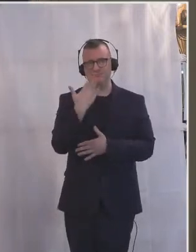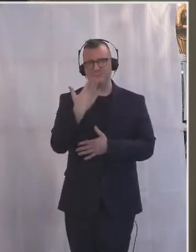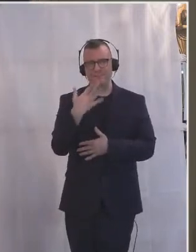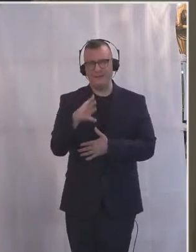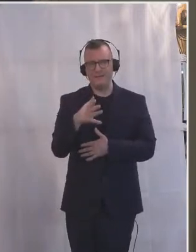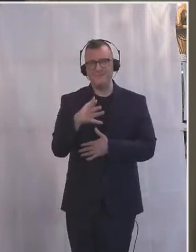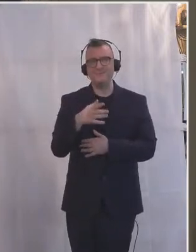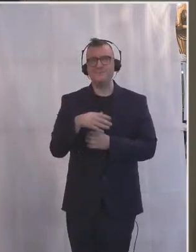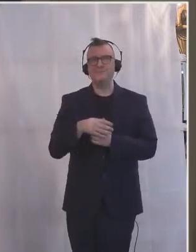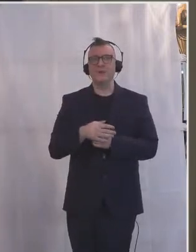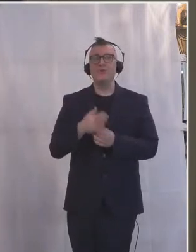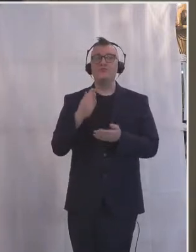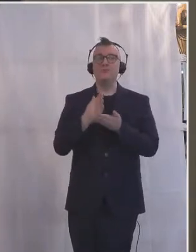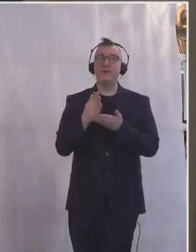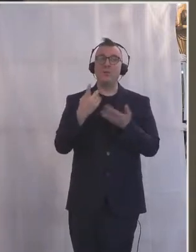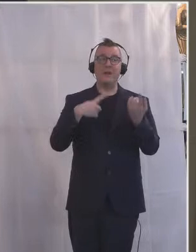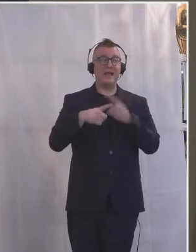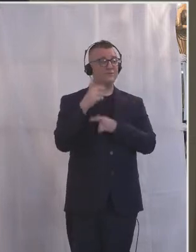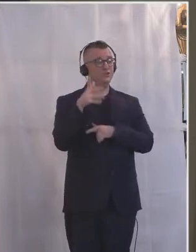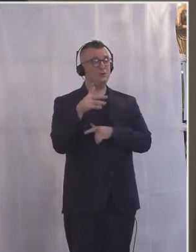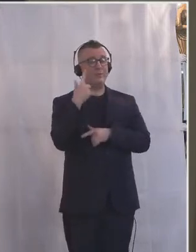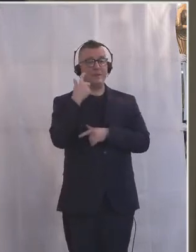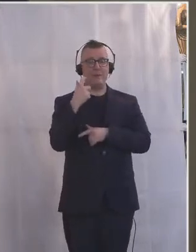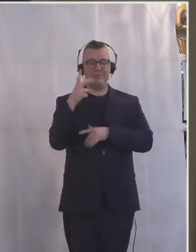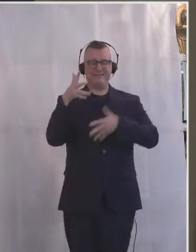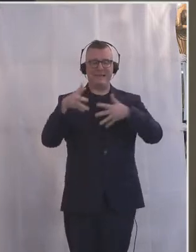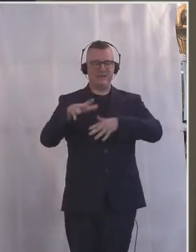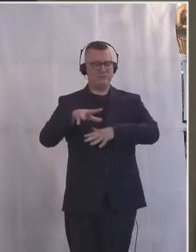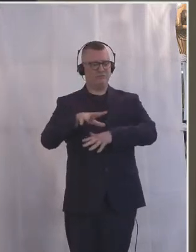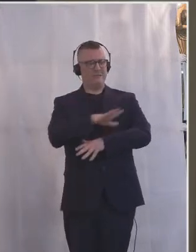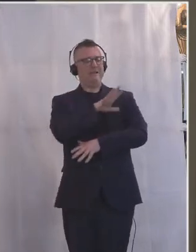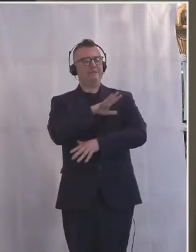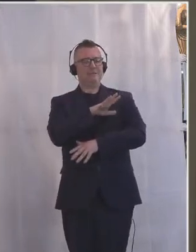So I think we just need to be very cautious when we're talking about resilience, that we're not,